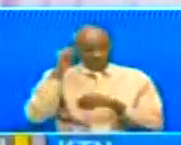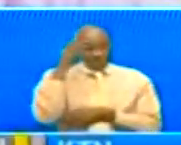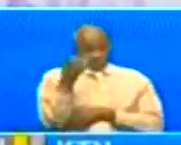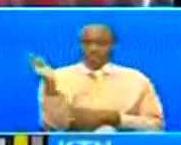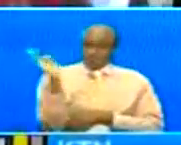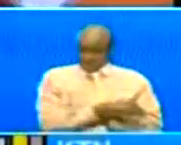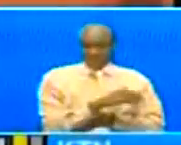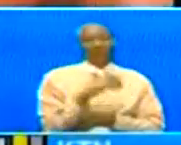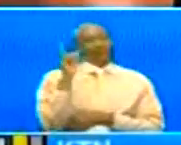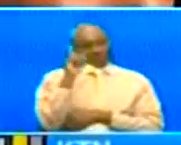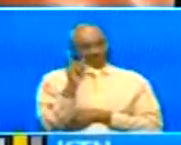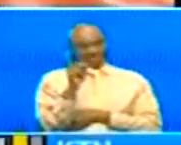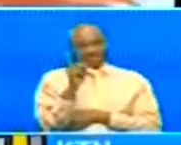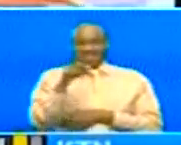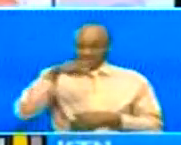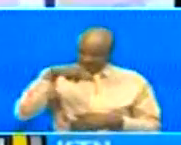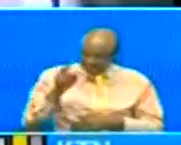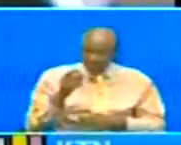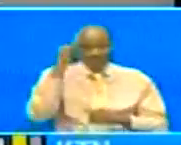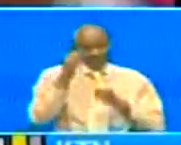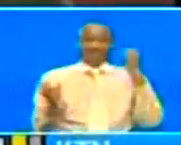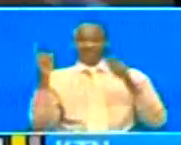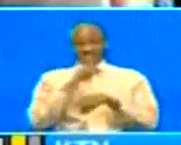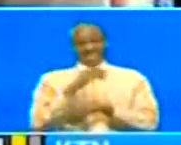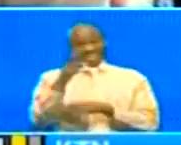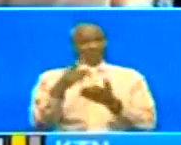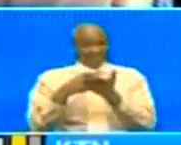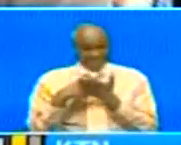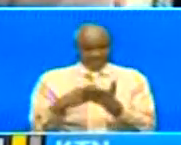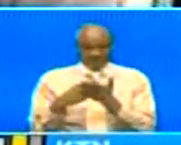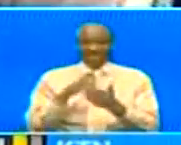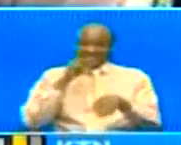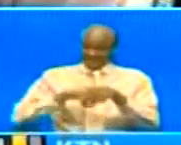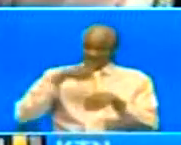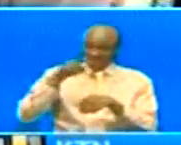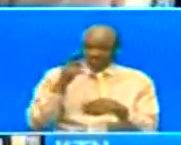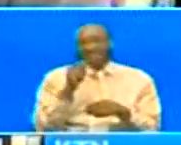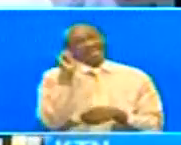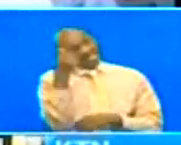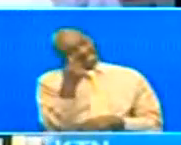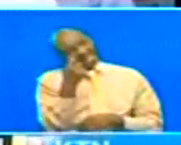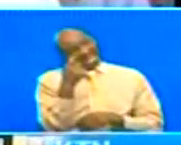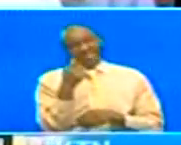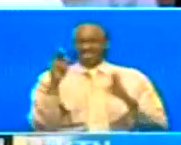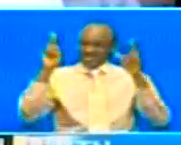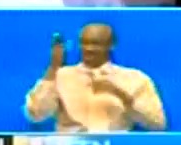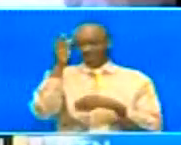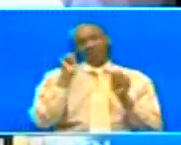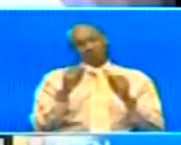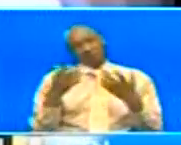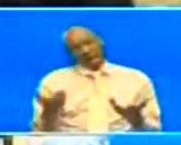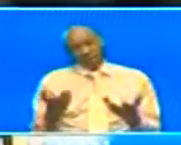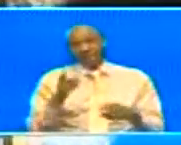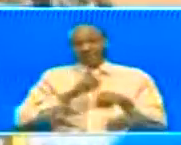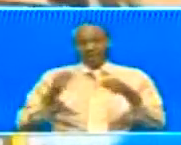Nairobi. They had been on their final day of the discussions on the role of the Kenya diaspora when the